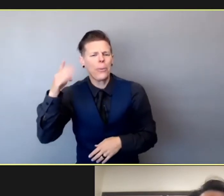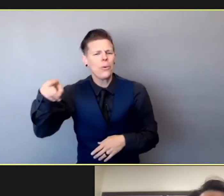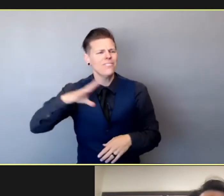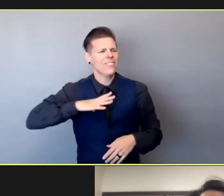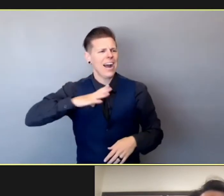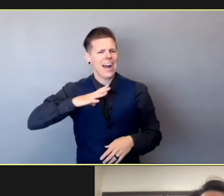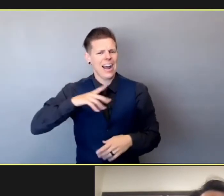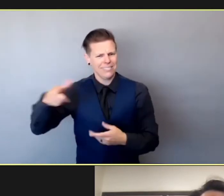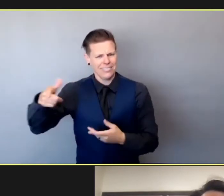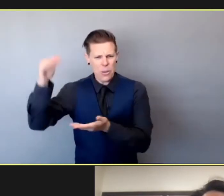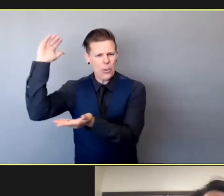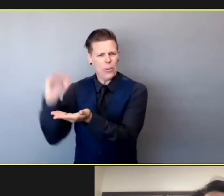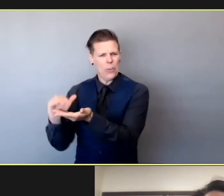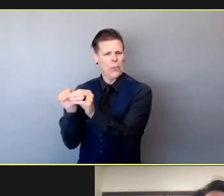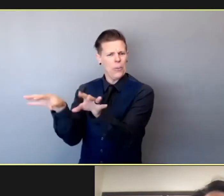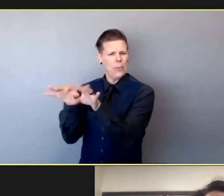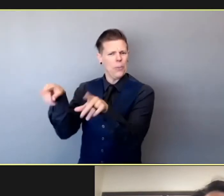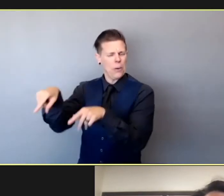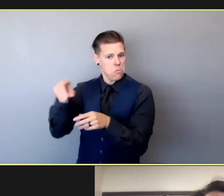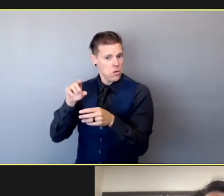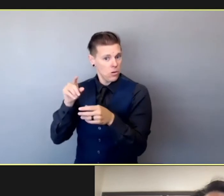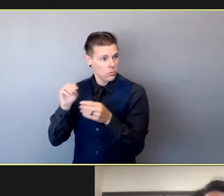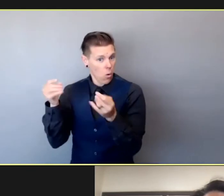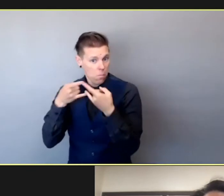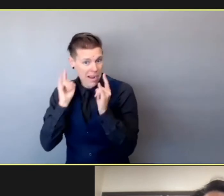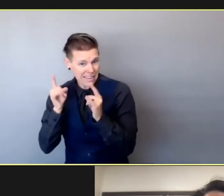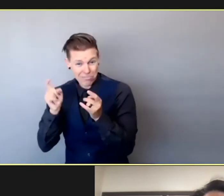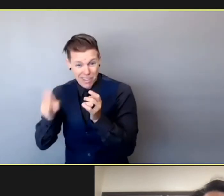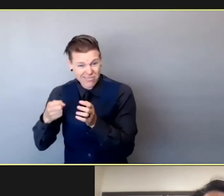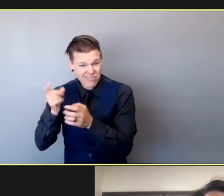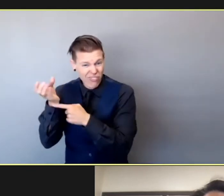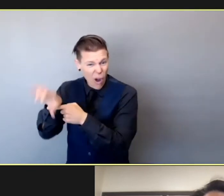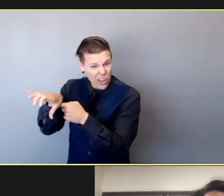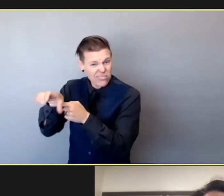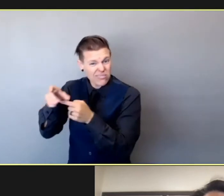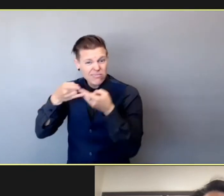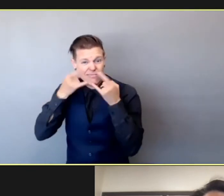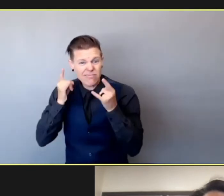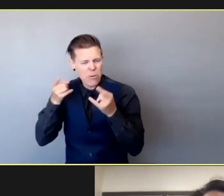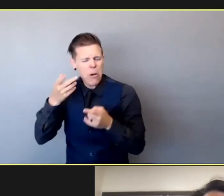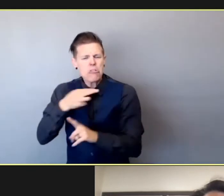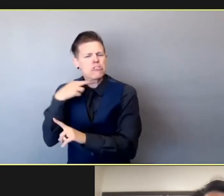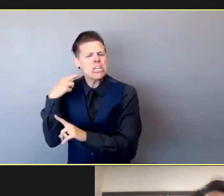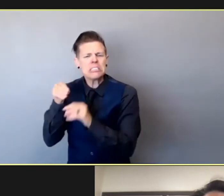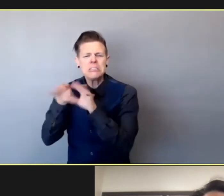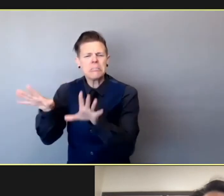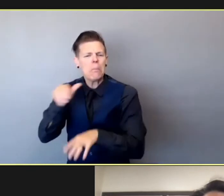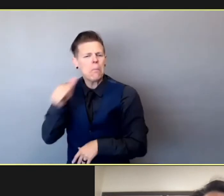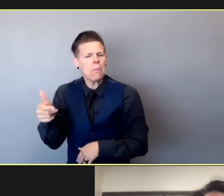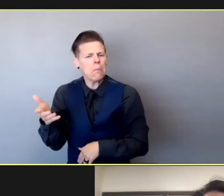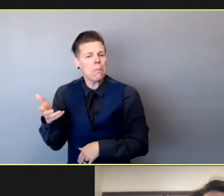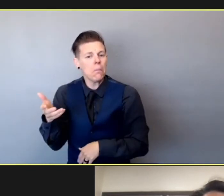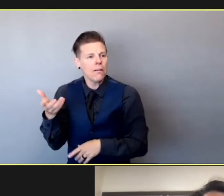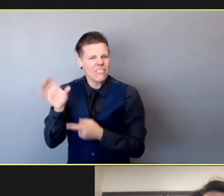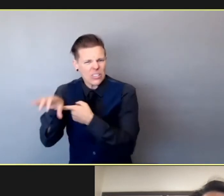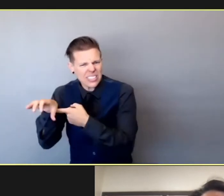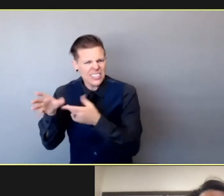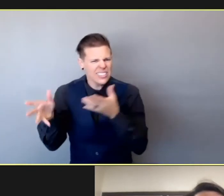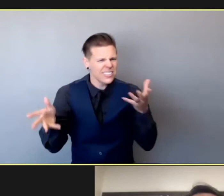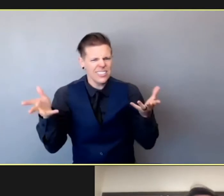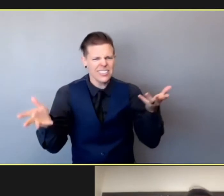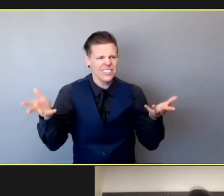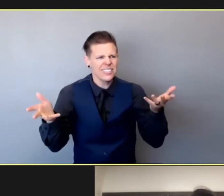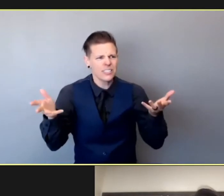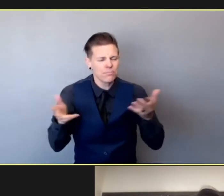low transmission and therefore the risk for me is, I'm not going to come. Yeah, I think that's a great